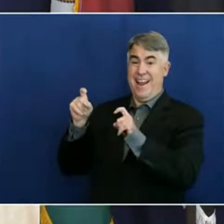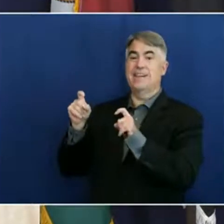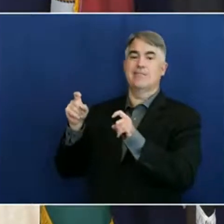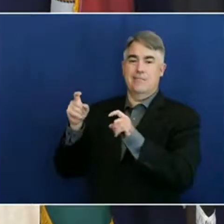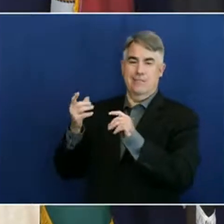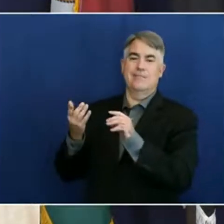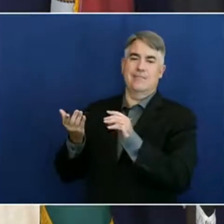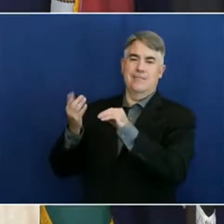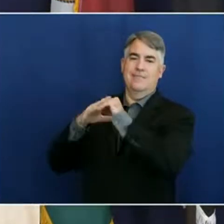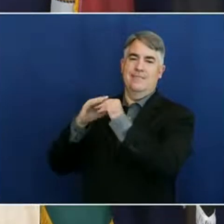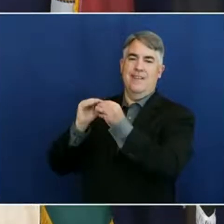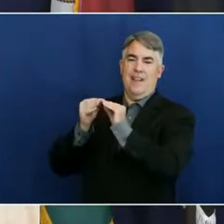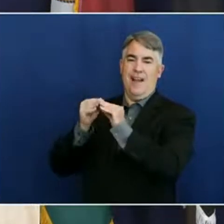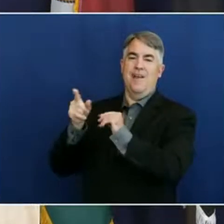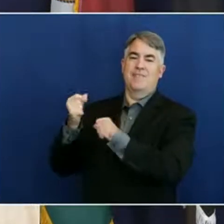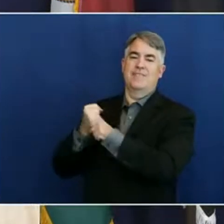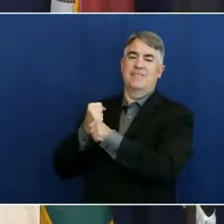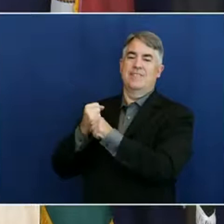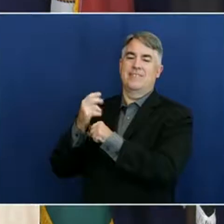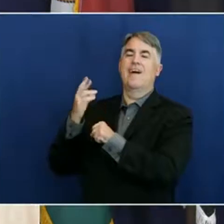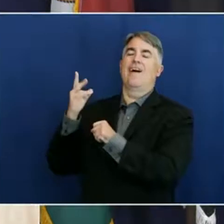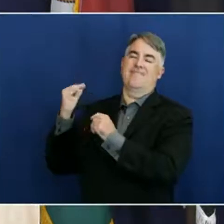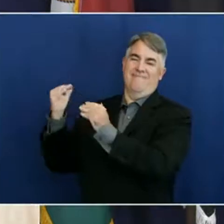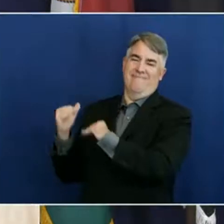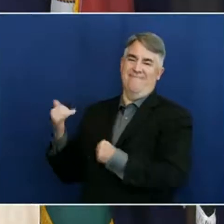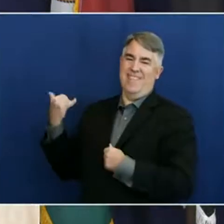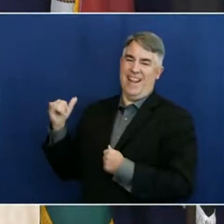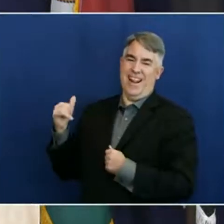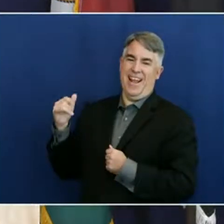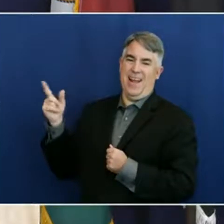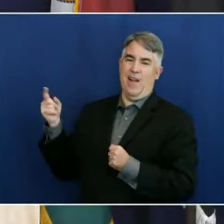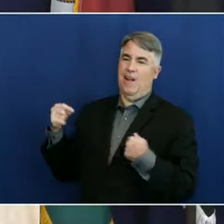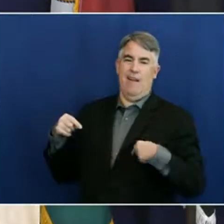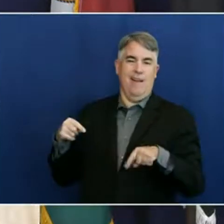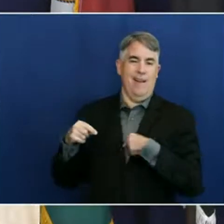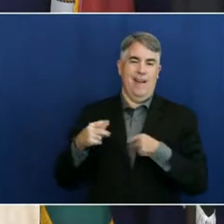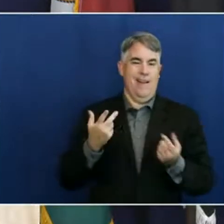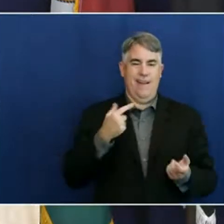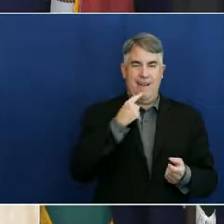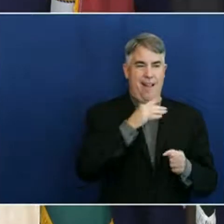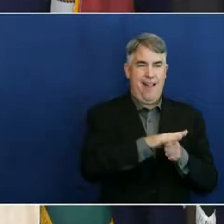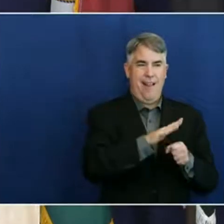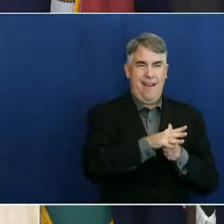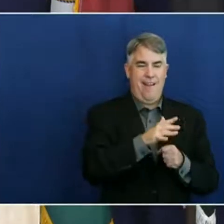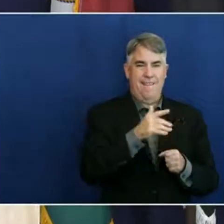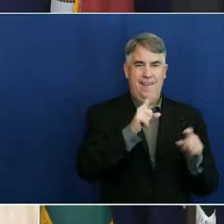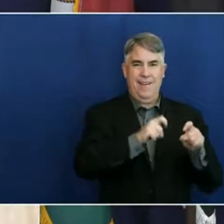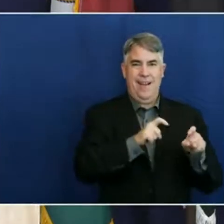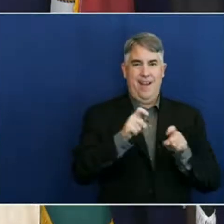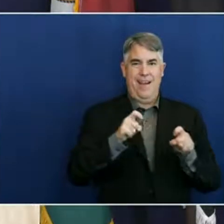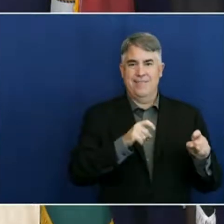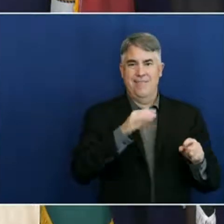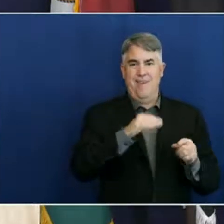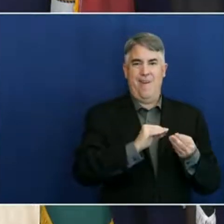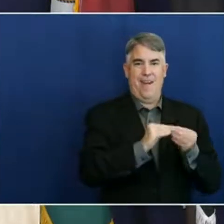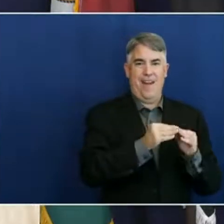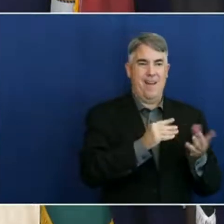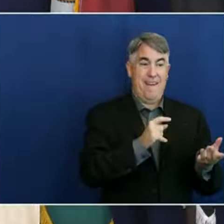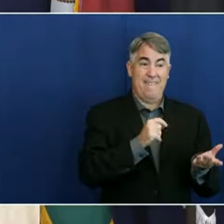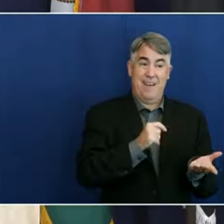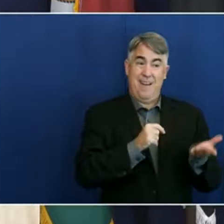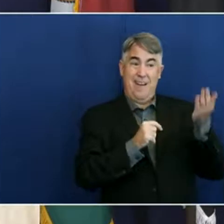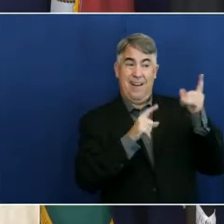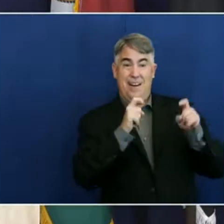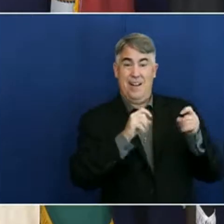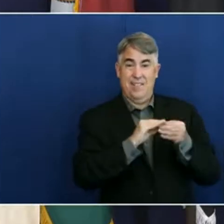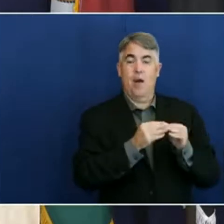So that is one reason why San Diego has a lower case rate, because of the increased amount of testing that